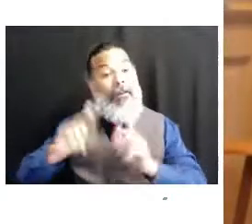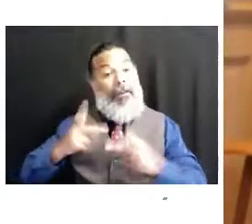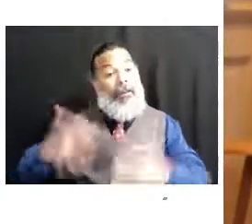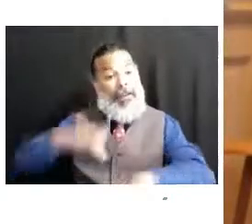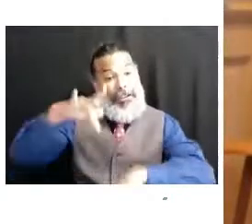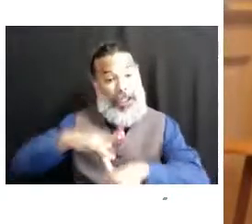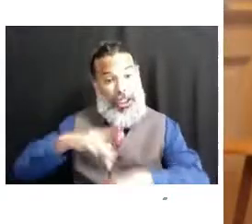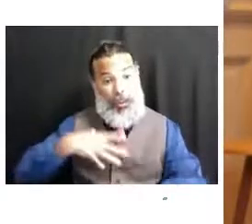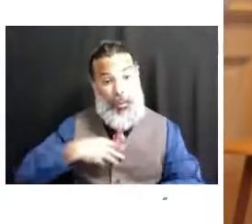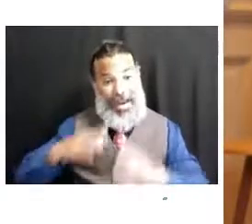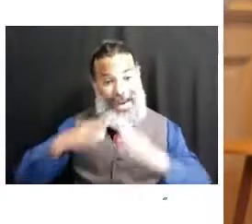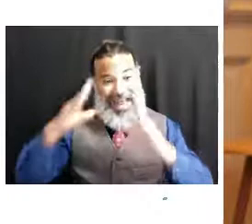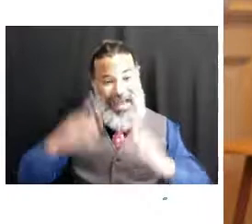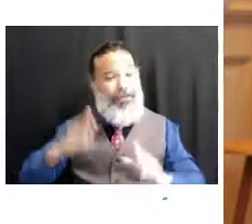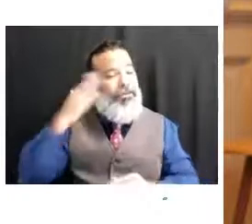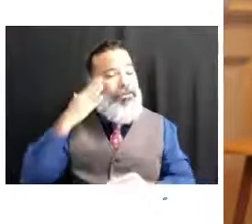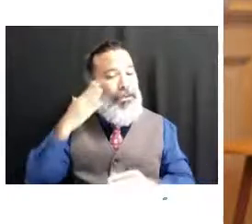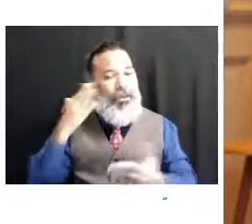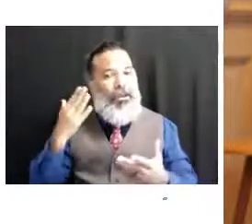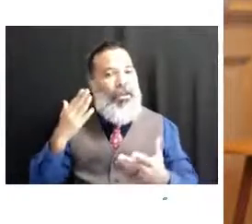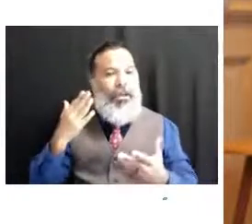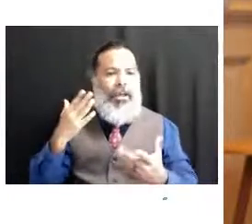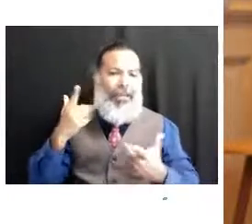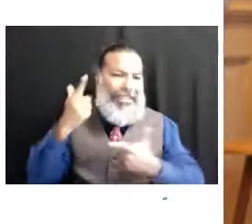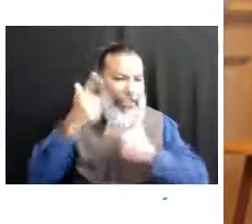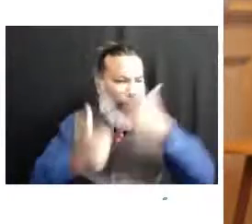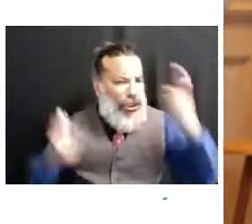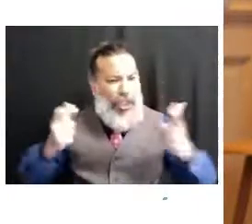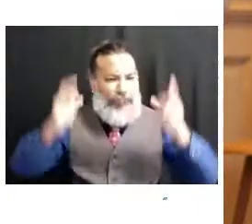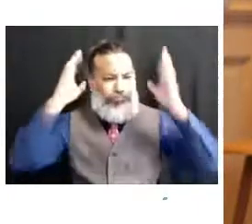know that there's this just giant hall